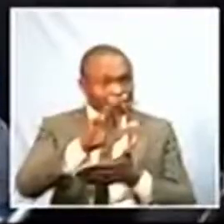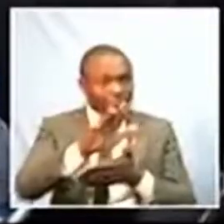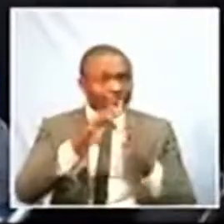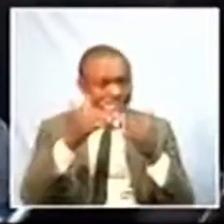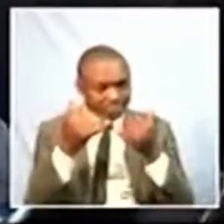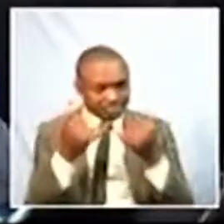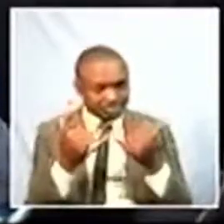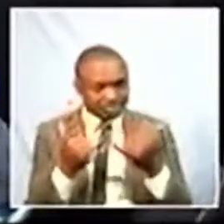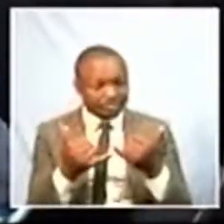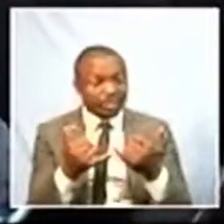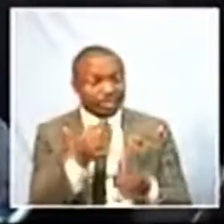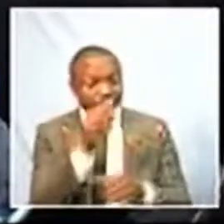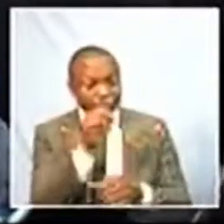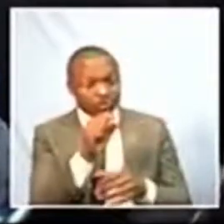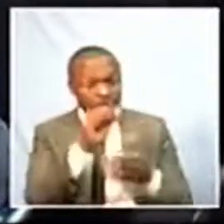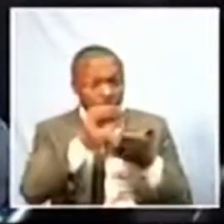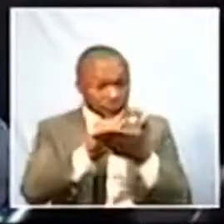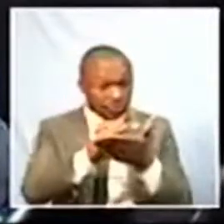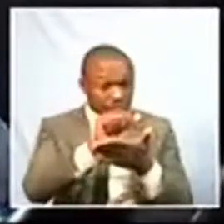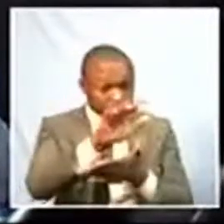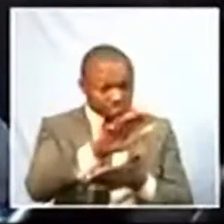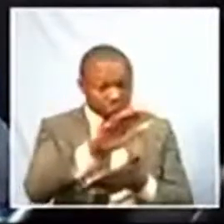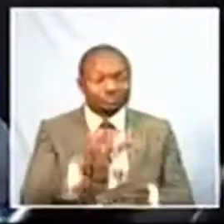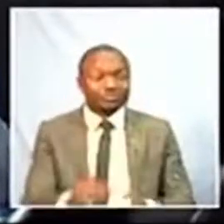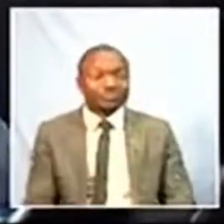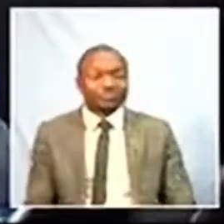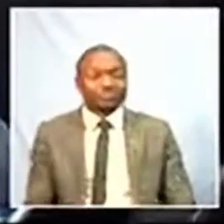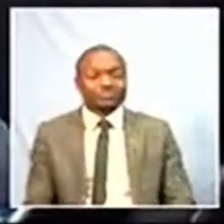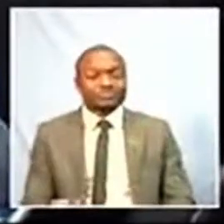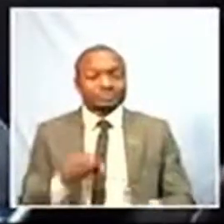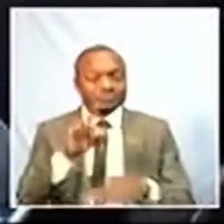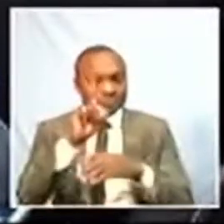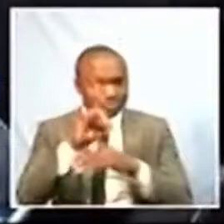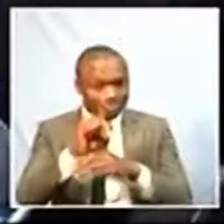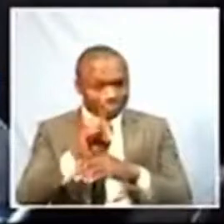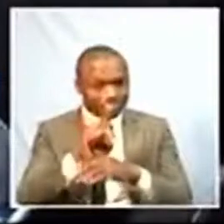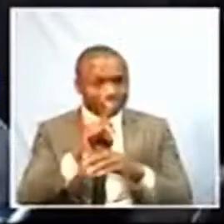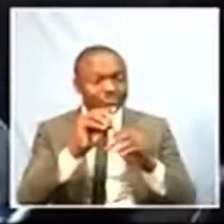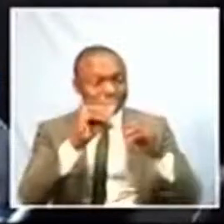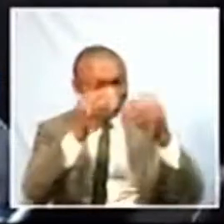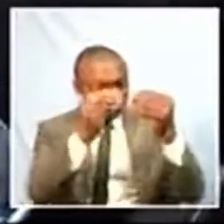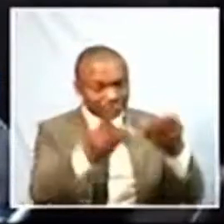now you advertise the project and award.